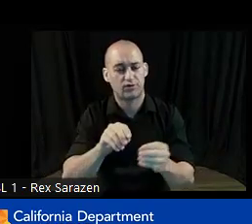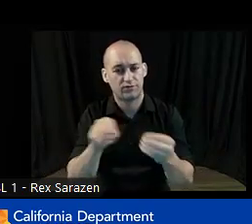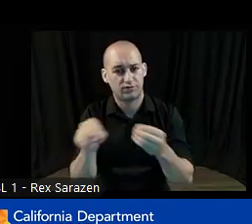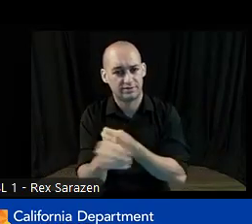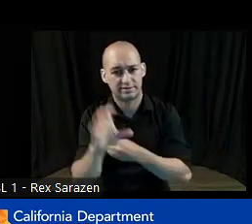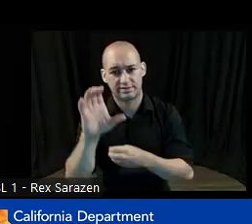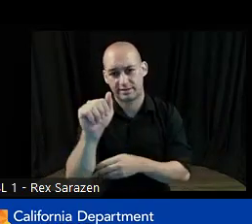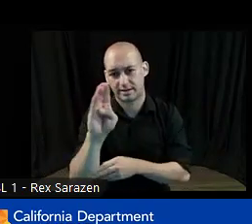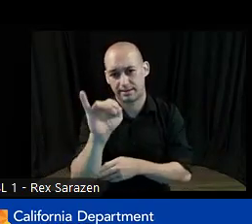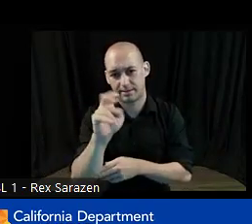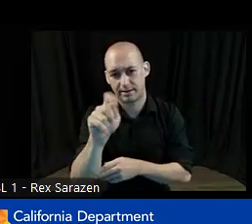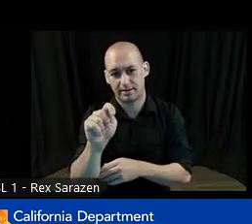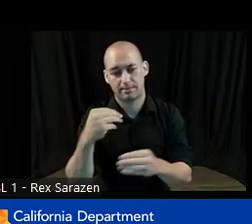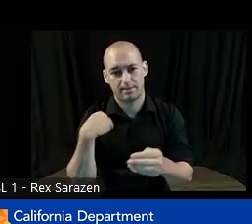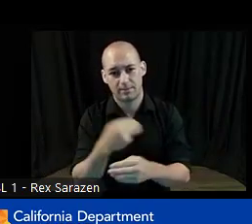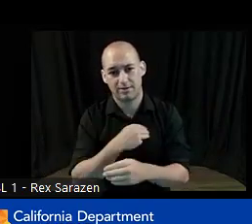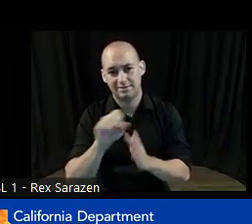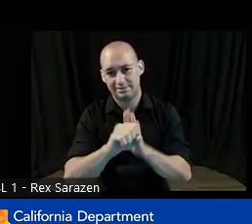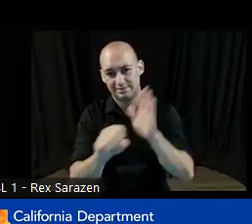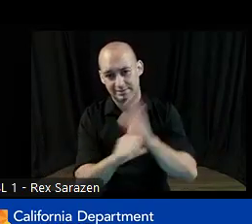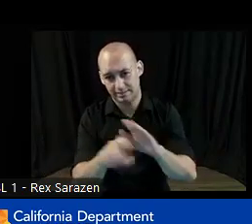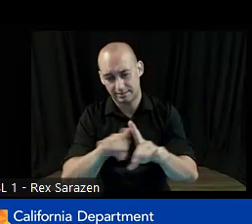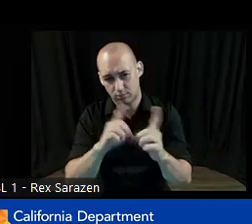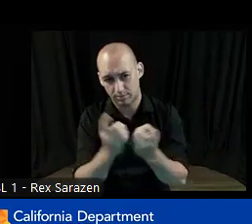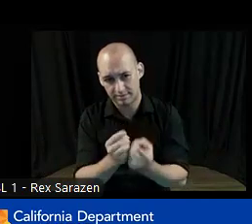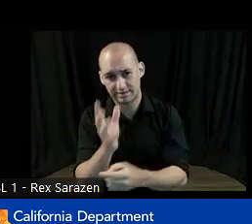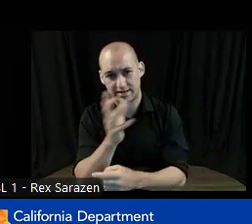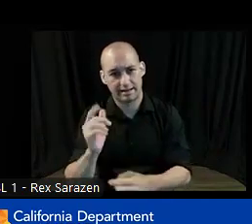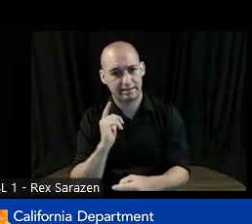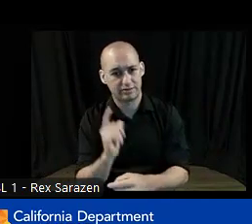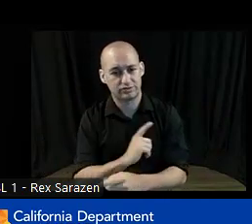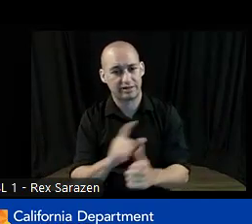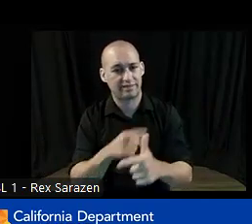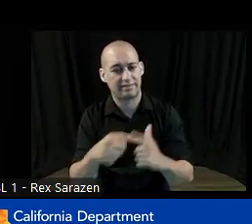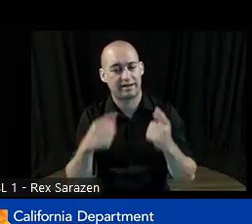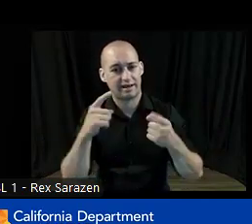members, state departments, and the legislature. And then we announce officially the